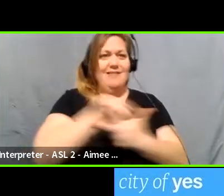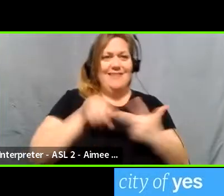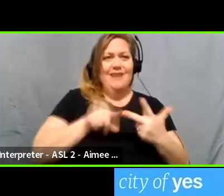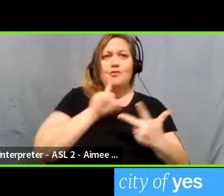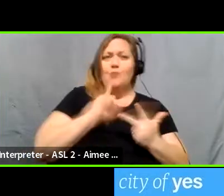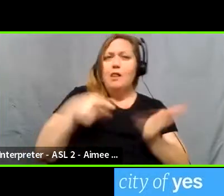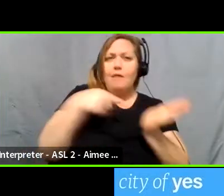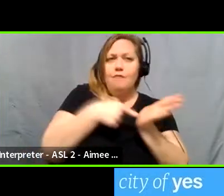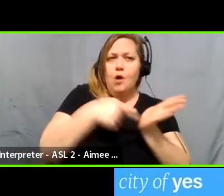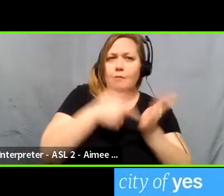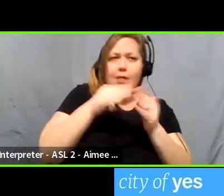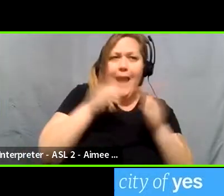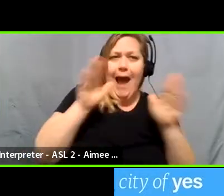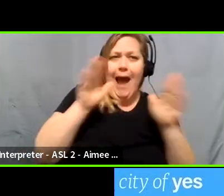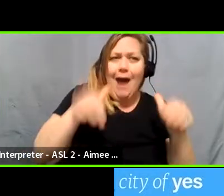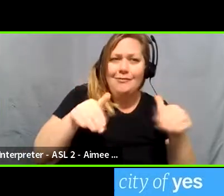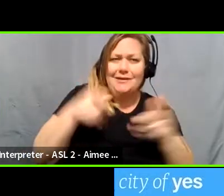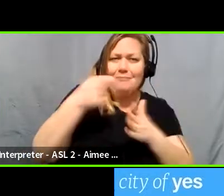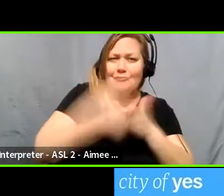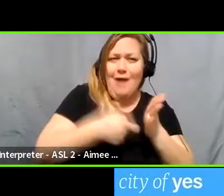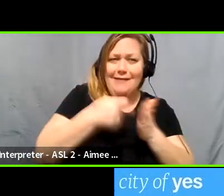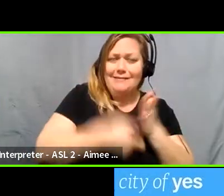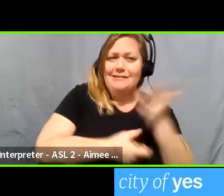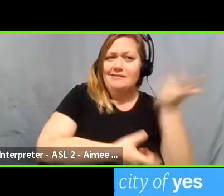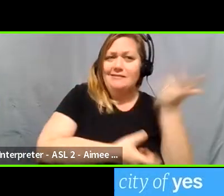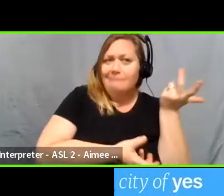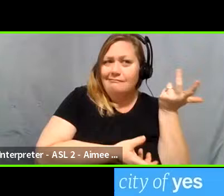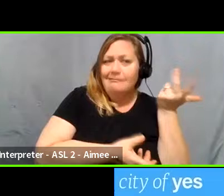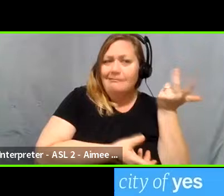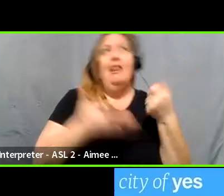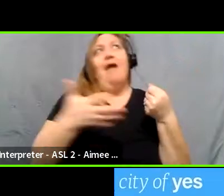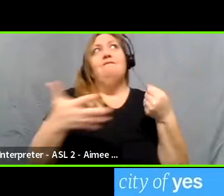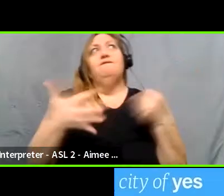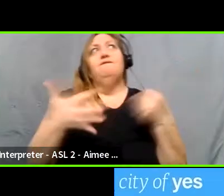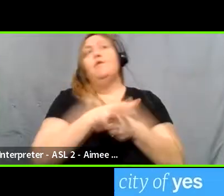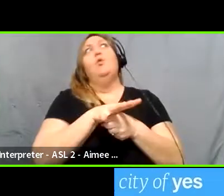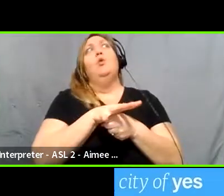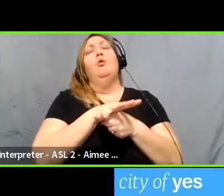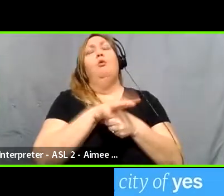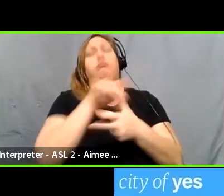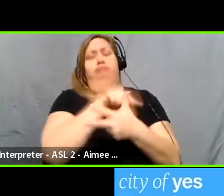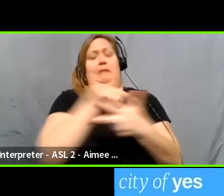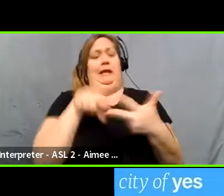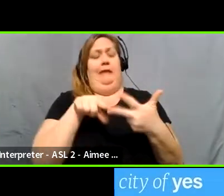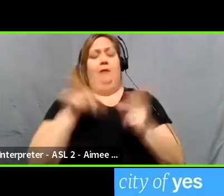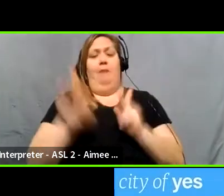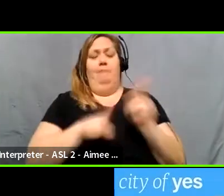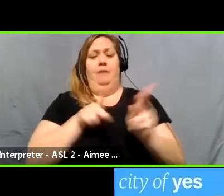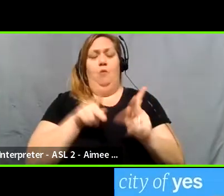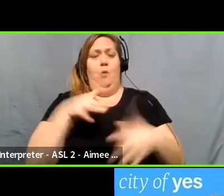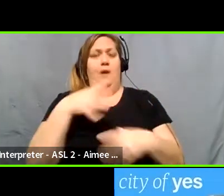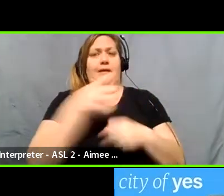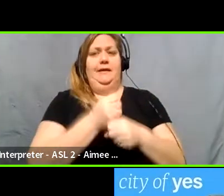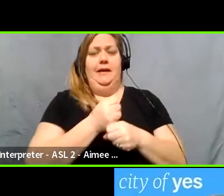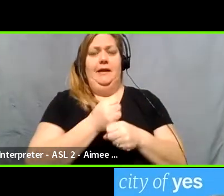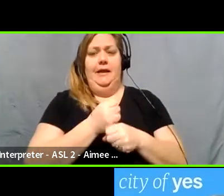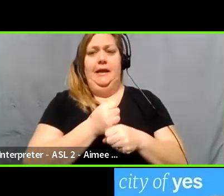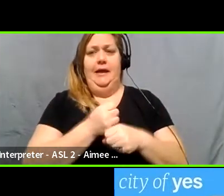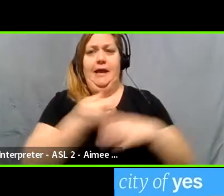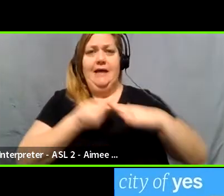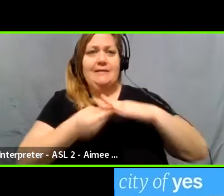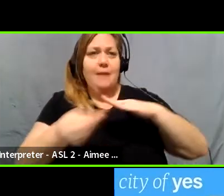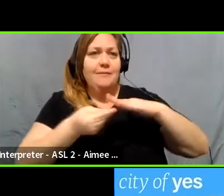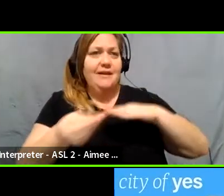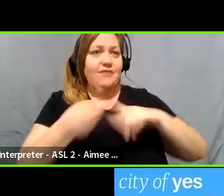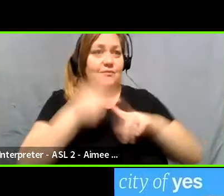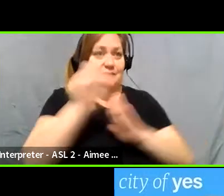affordable housing prices. And this is at the full mark for, you know, these are people who are getting, uh, subsidies from